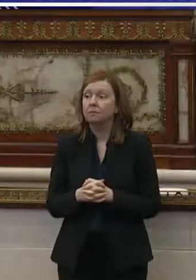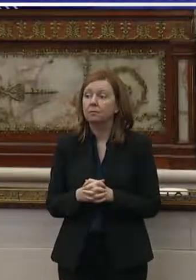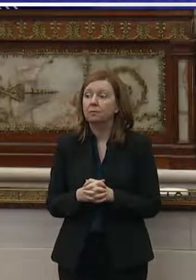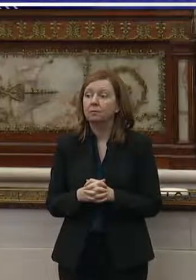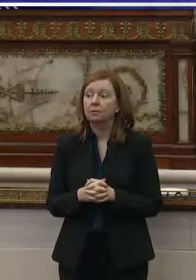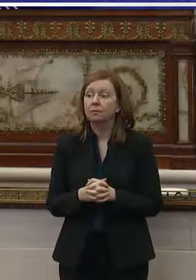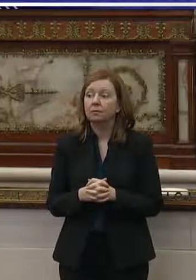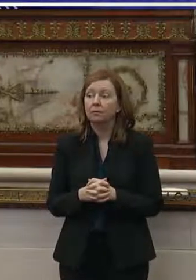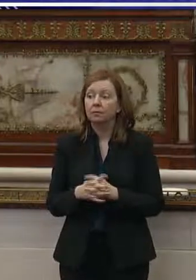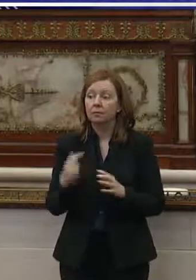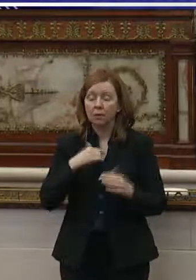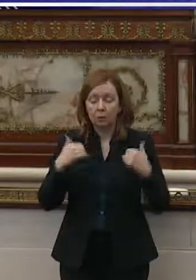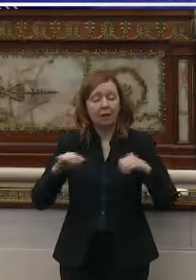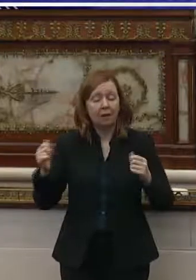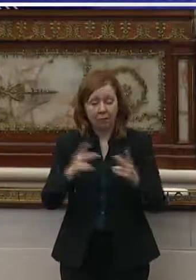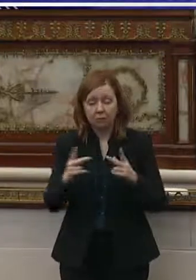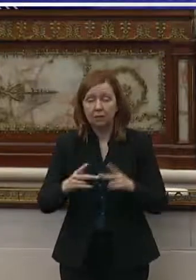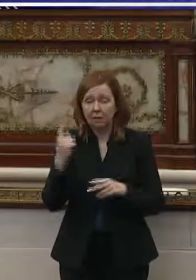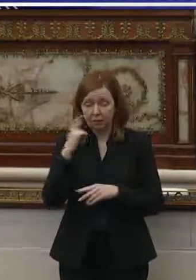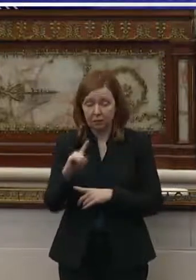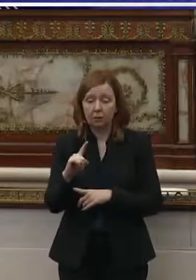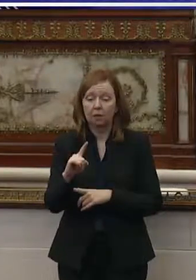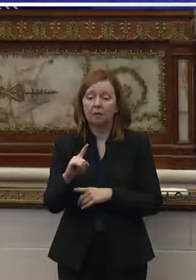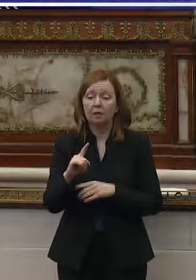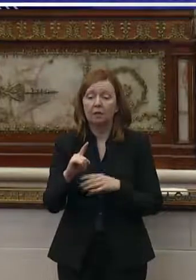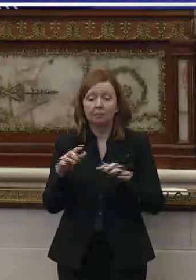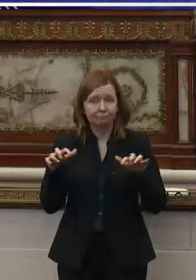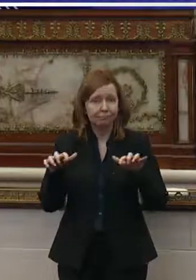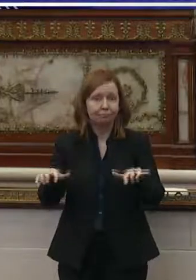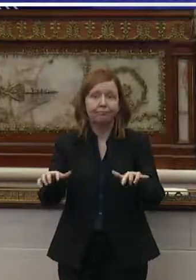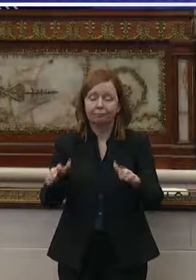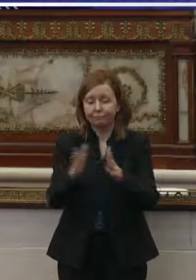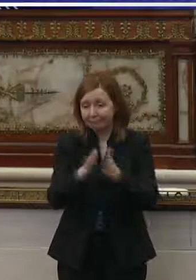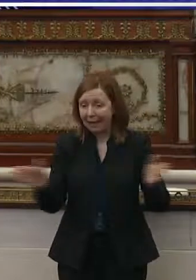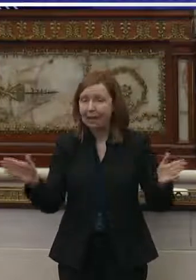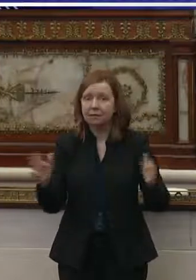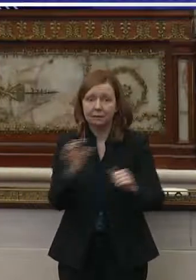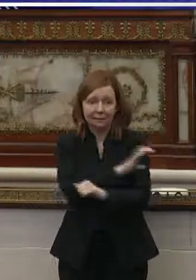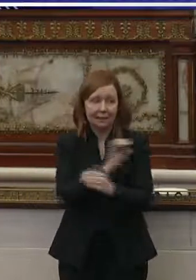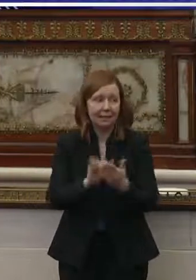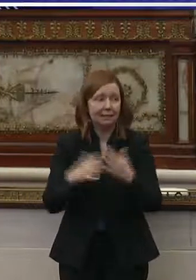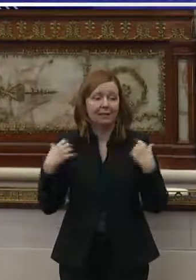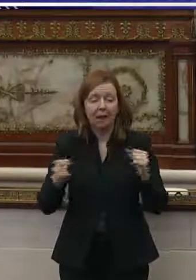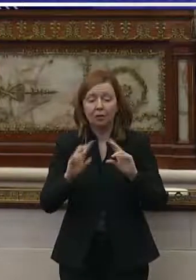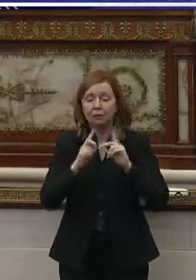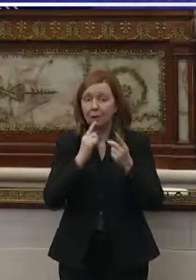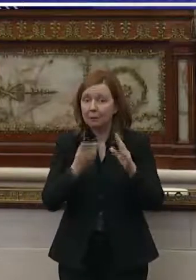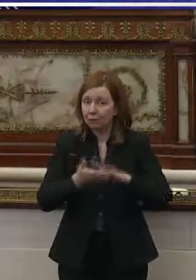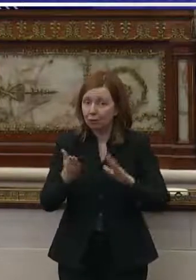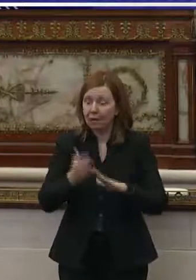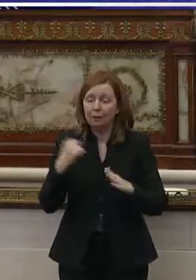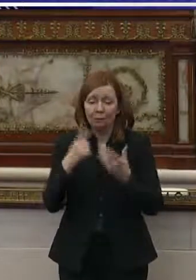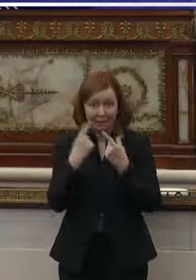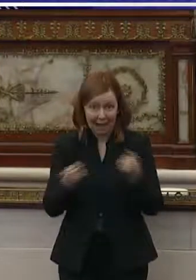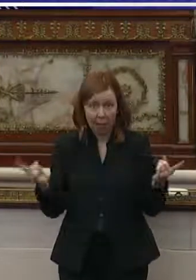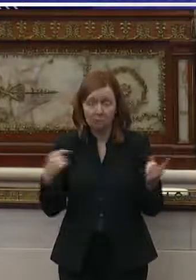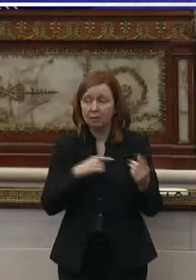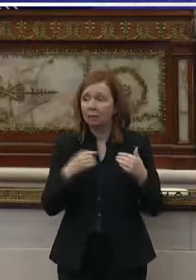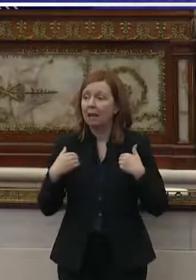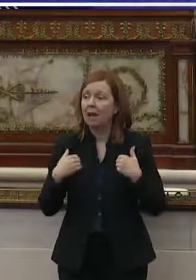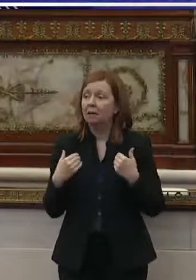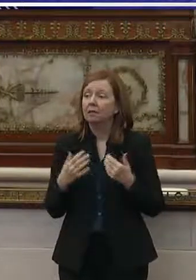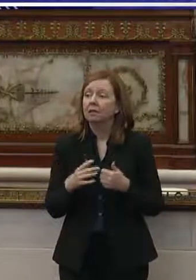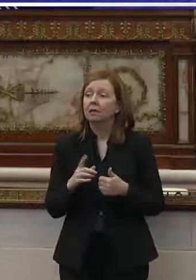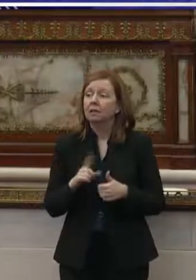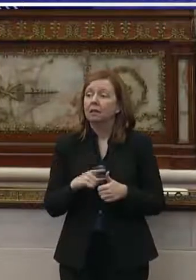We have other sites for mass clinics that the health department is running, which we've announced. So we have, one